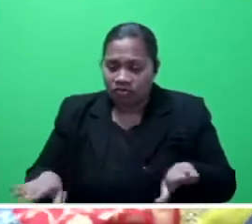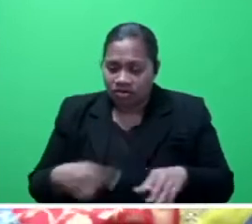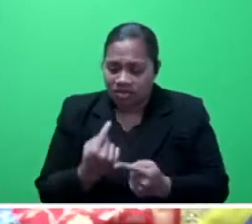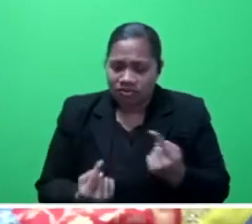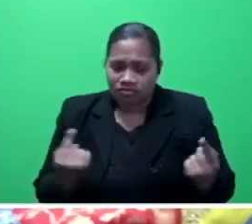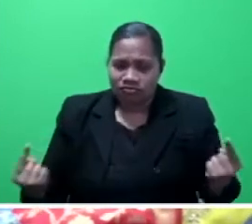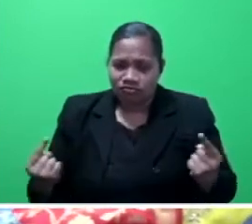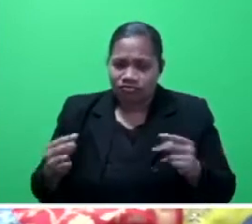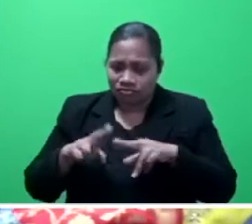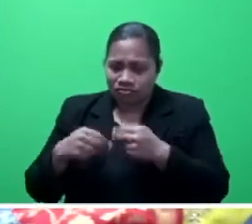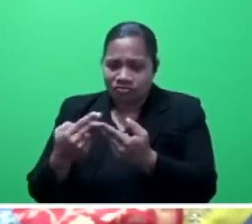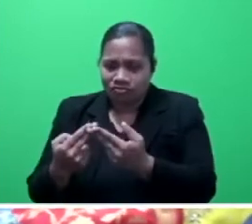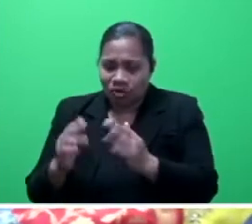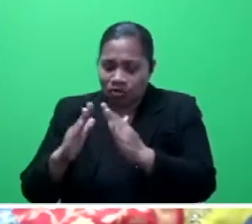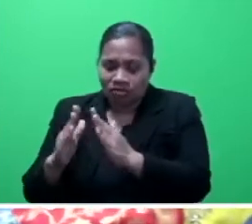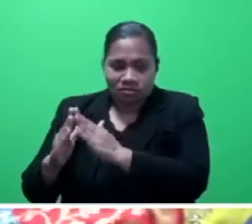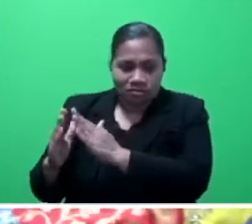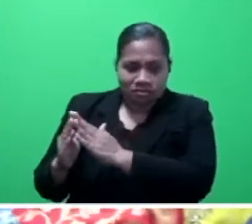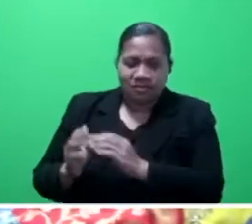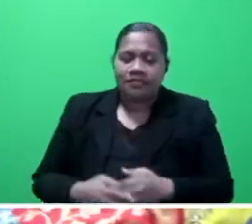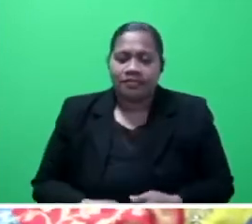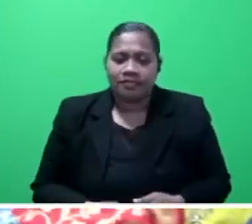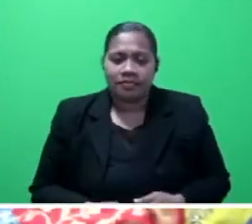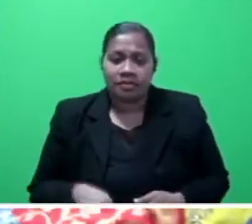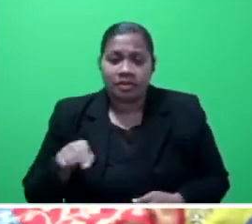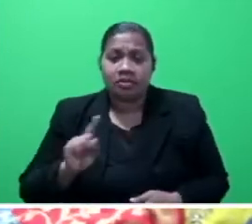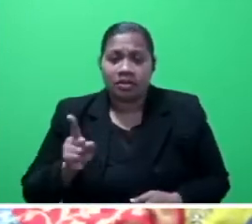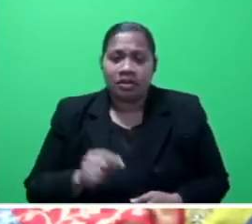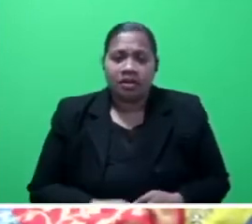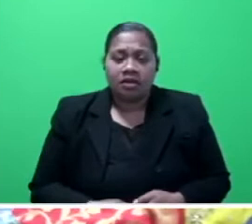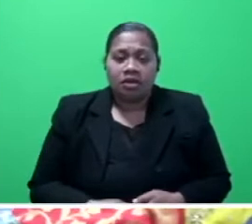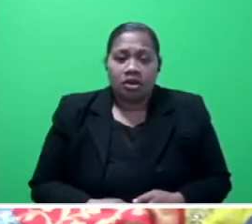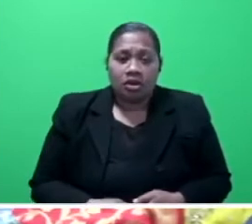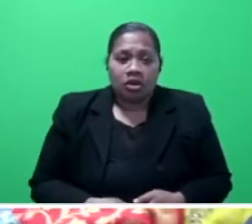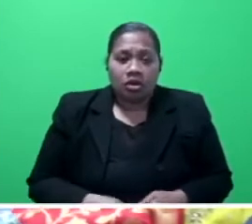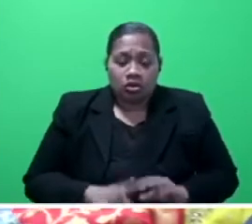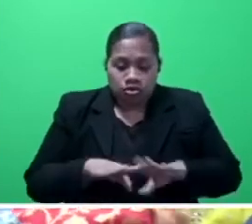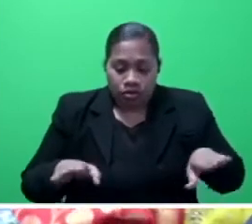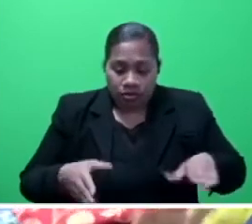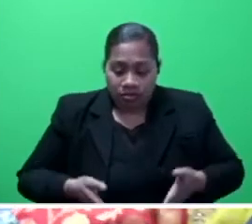Mr. Speaker, sir, this applies to all children from newborns to those in year 13.